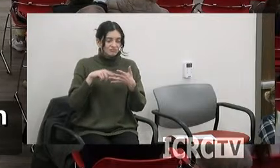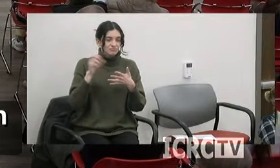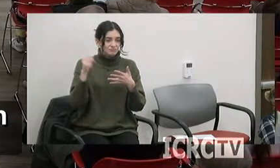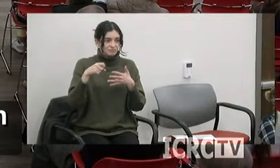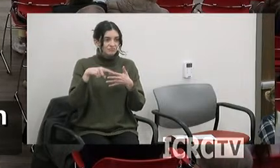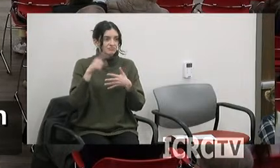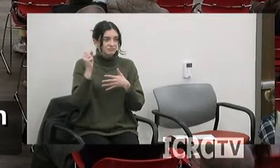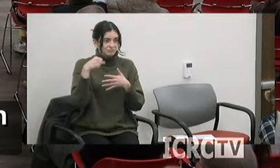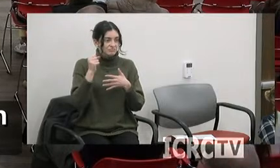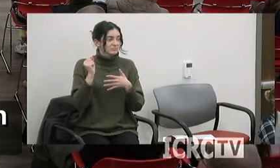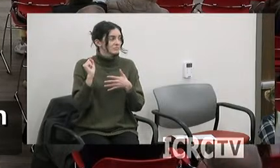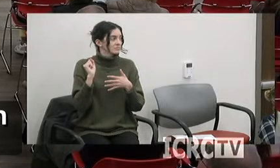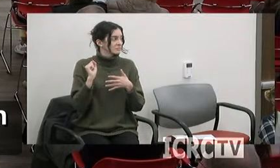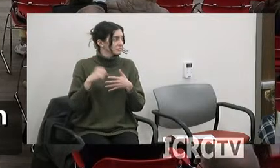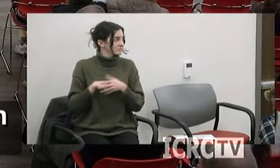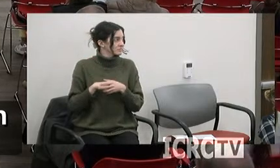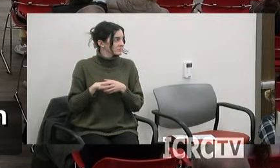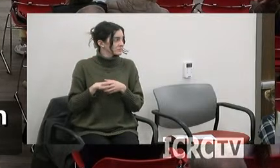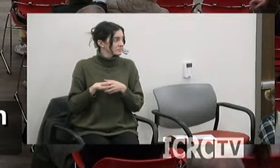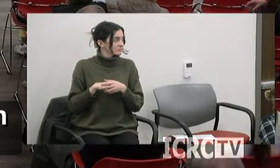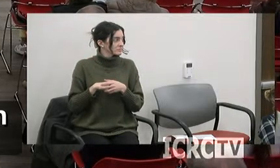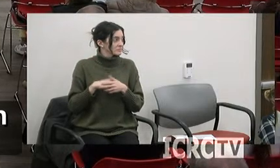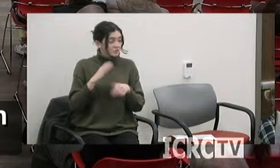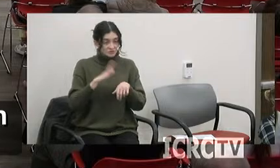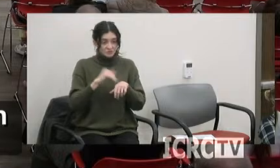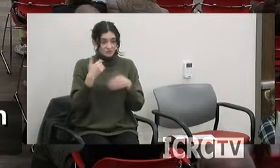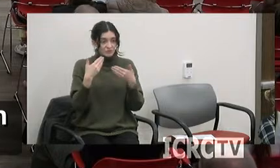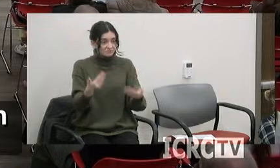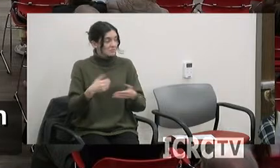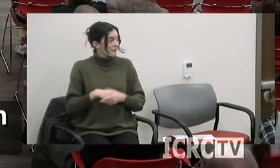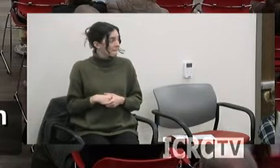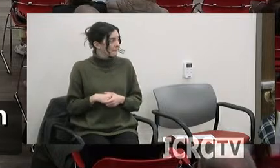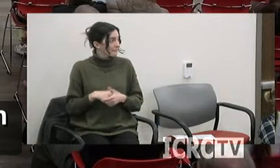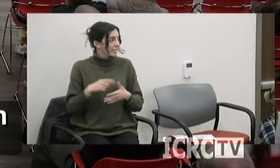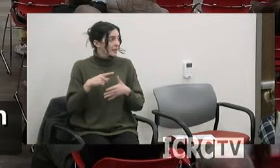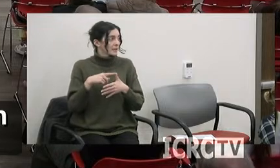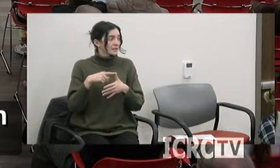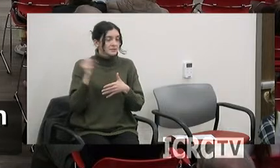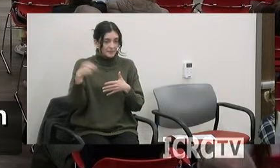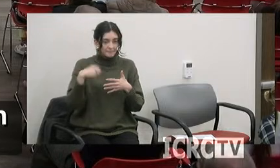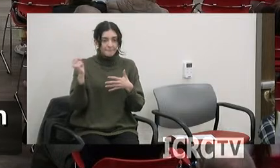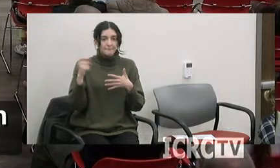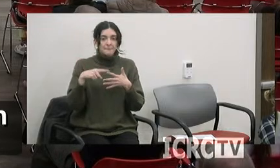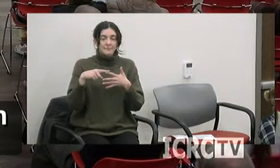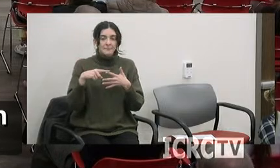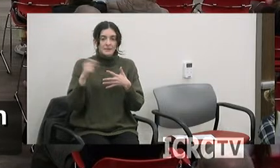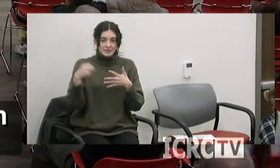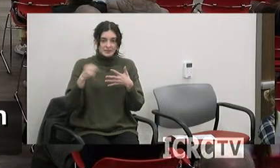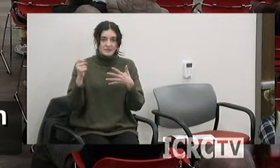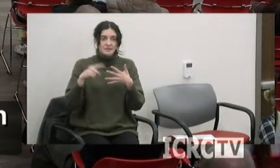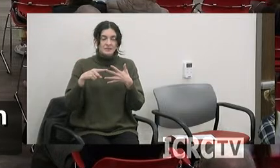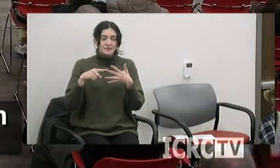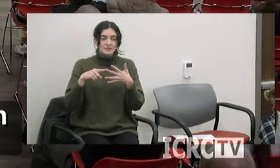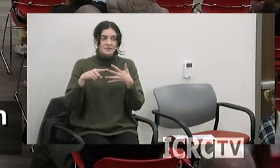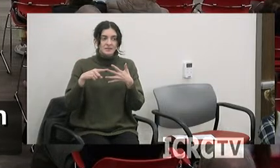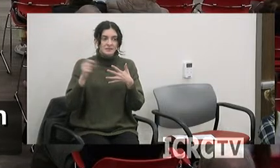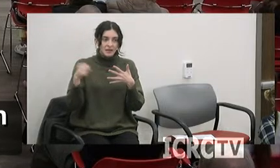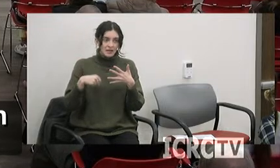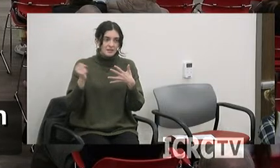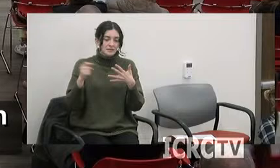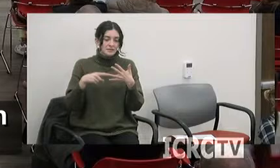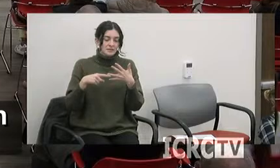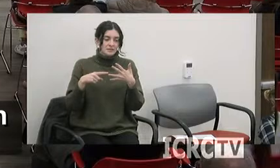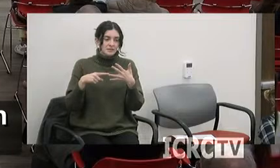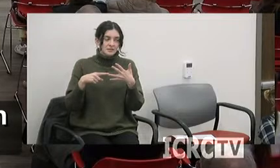Discussion? Call roll. Mrs. Mason? Yes. Mr. Combs? Yes. Mrs. Nolan?